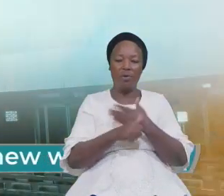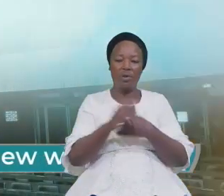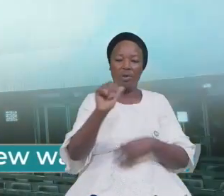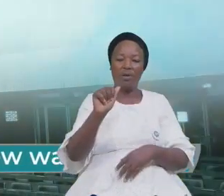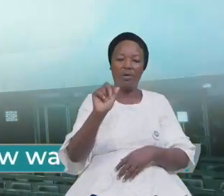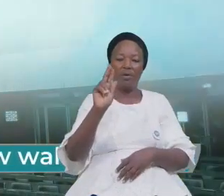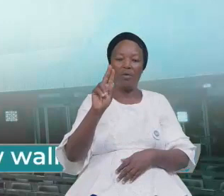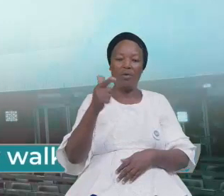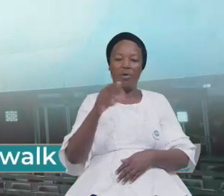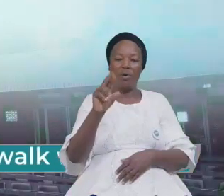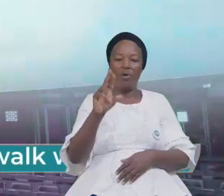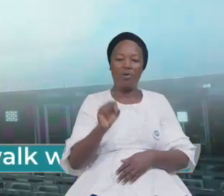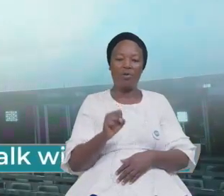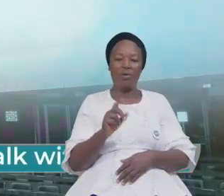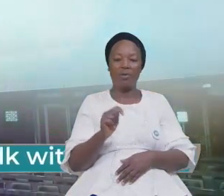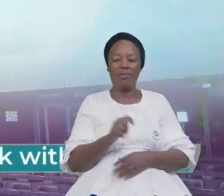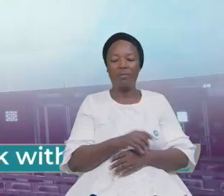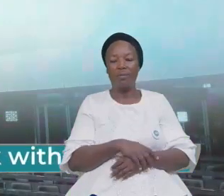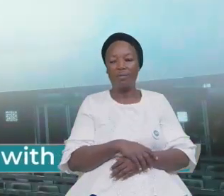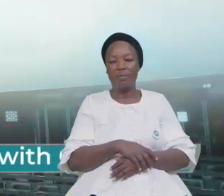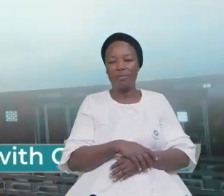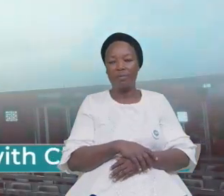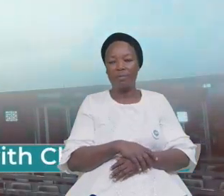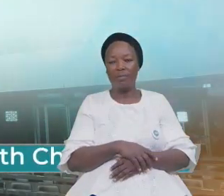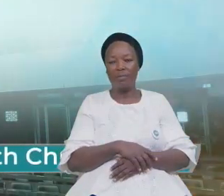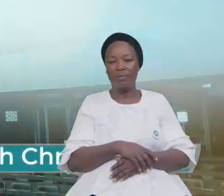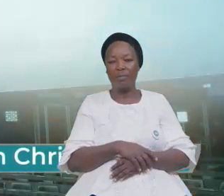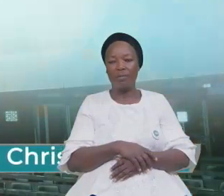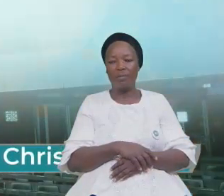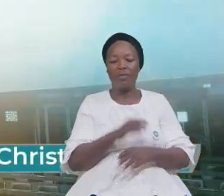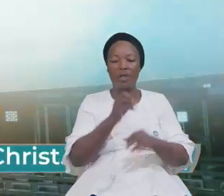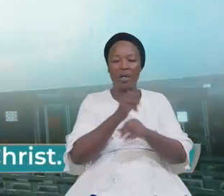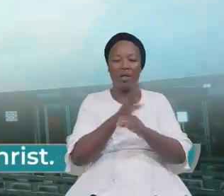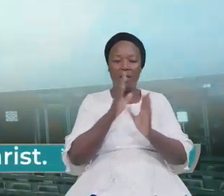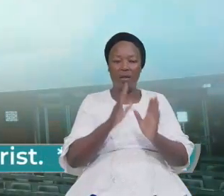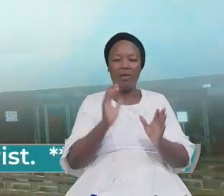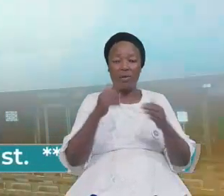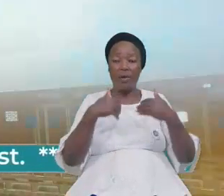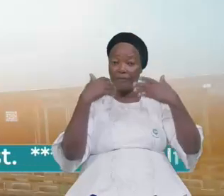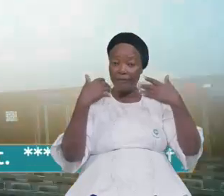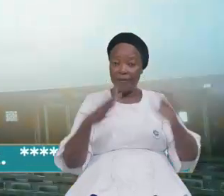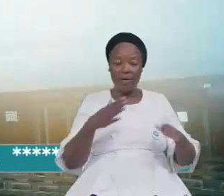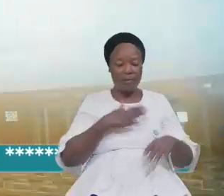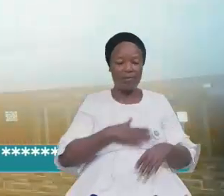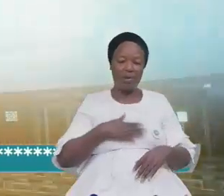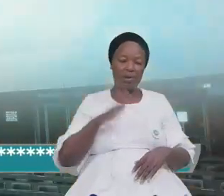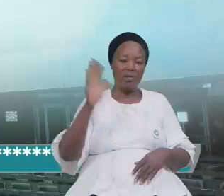2023. Counselors, if you are done, can you wave your flag?